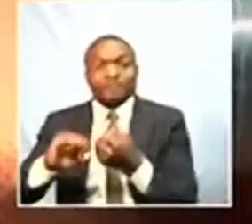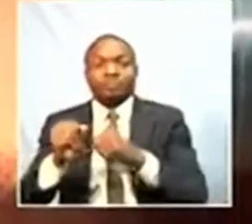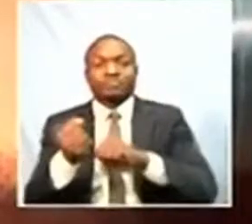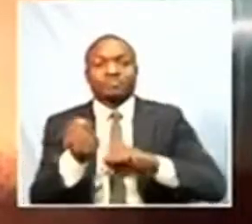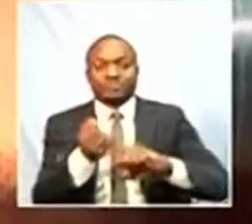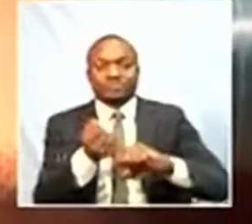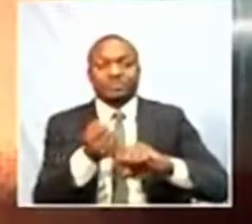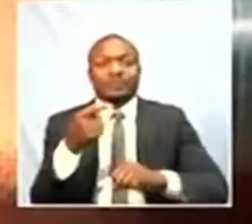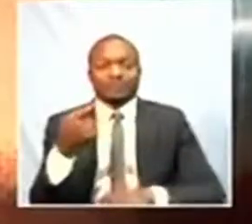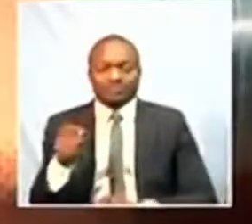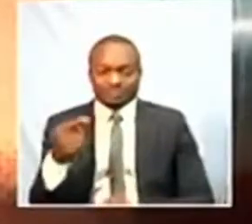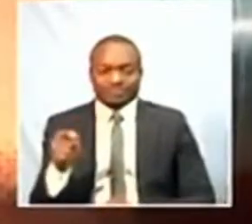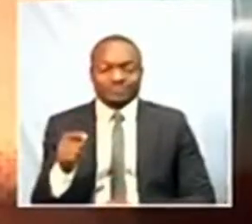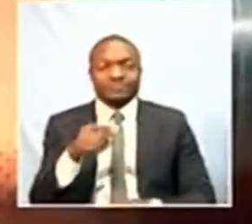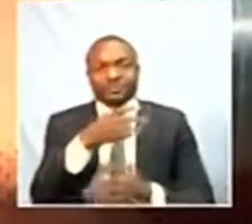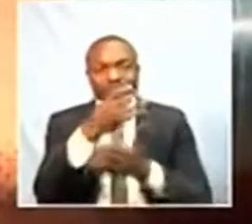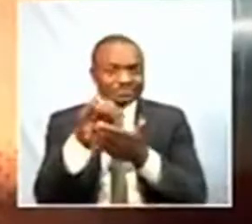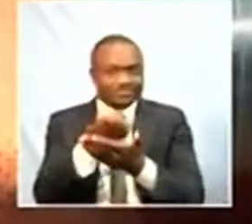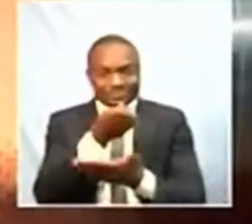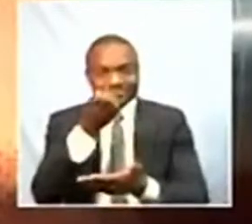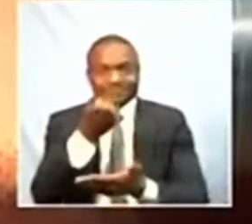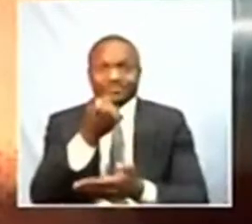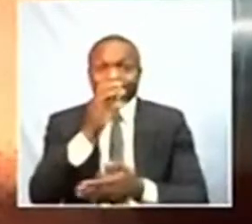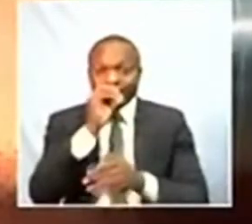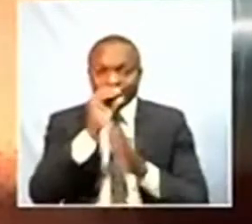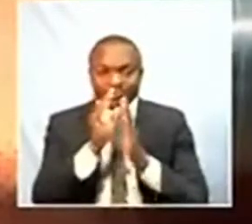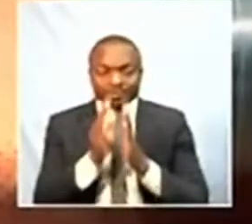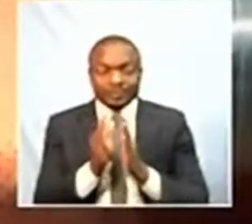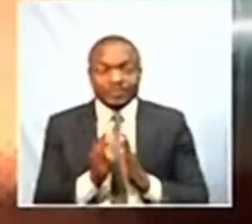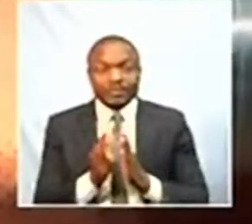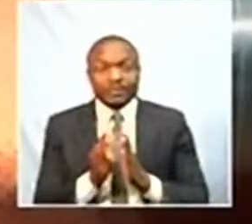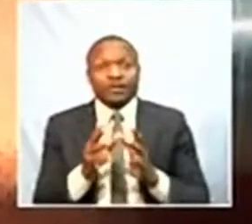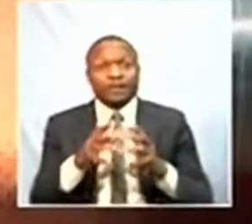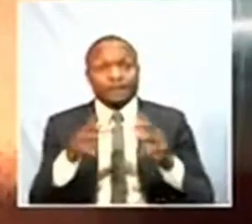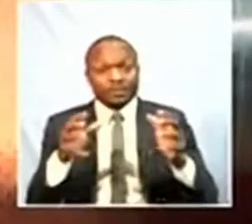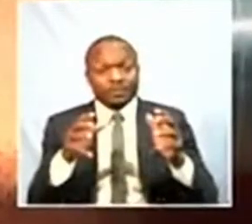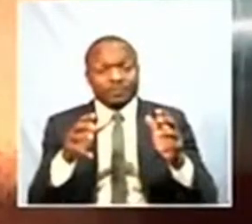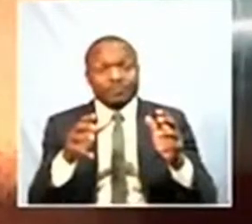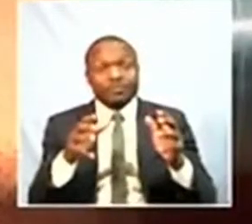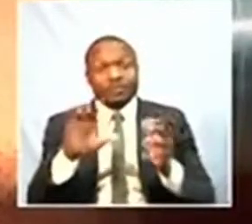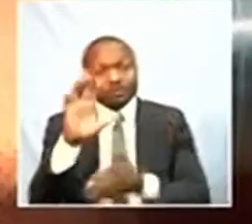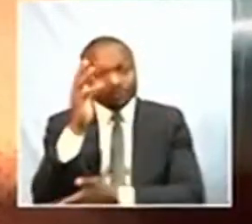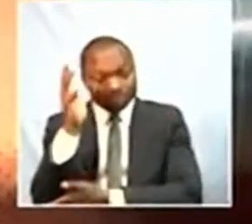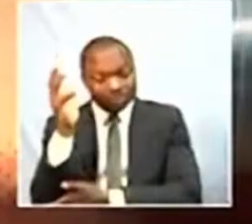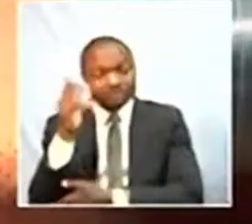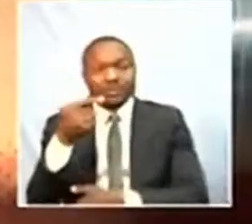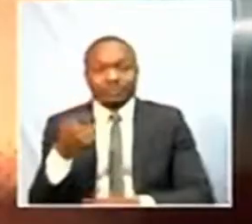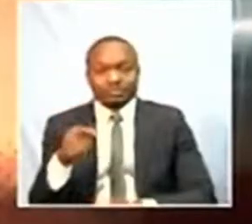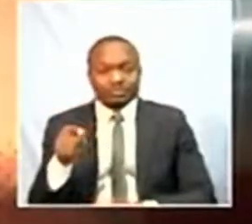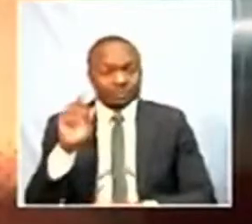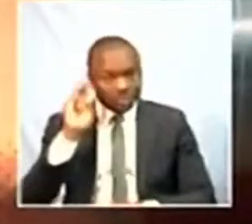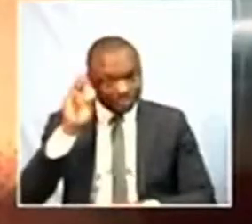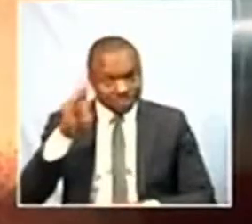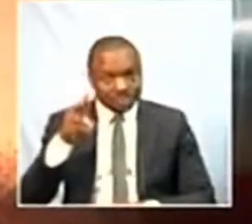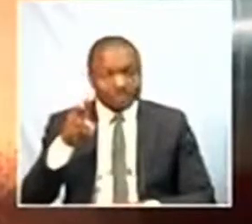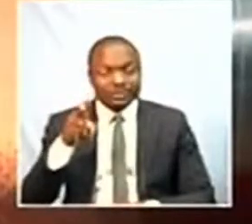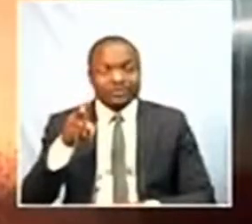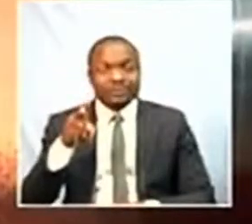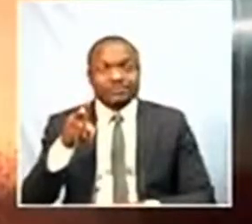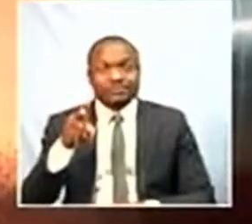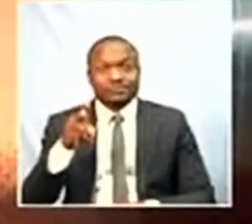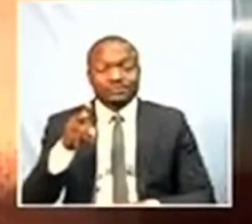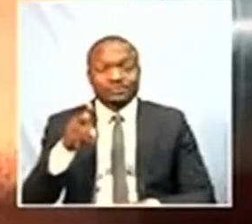our green economy. Madam Speaker, by boosting forestry and greenery, we will uphold